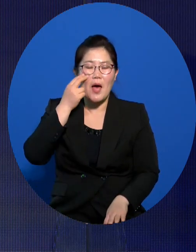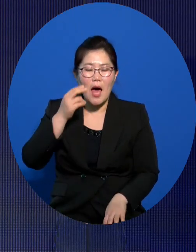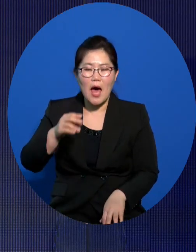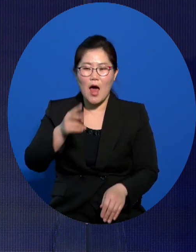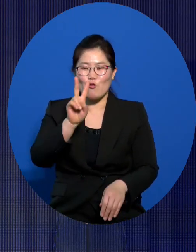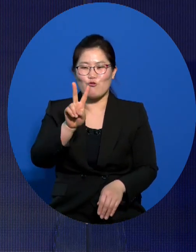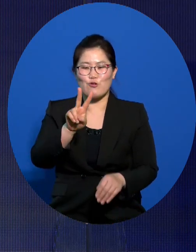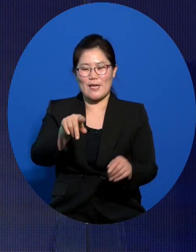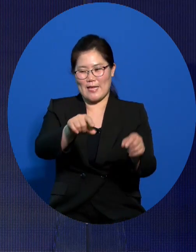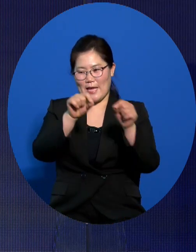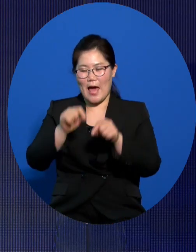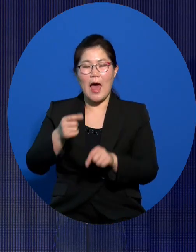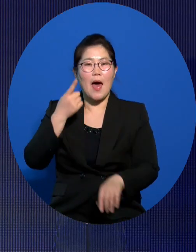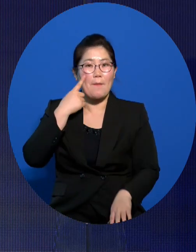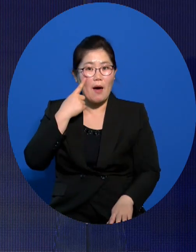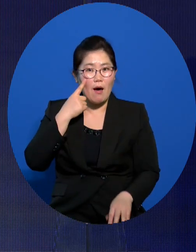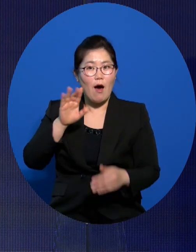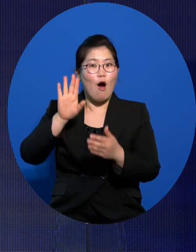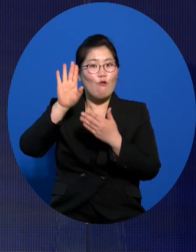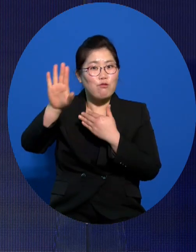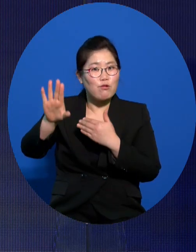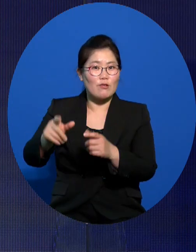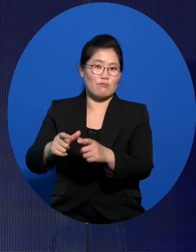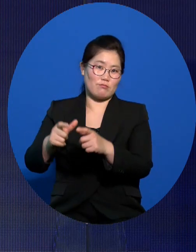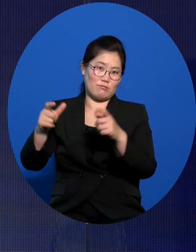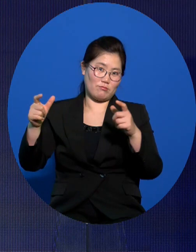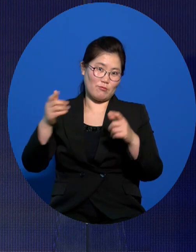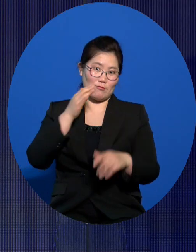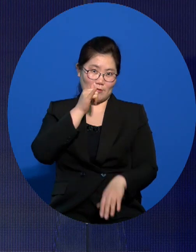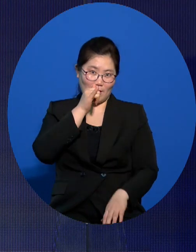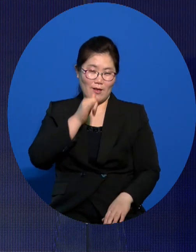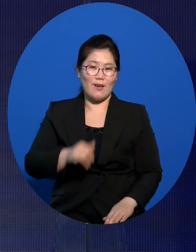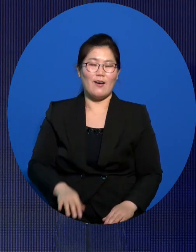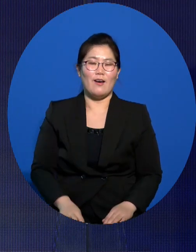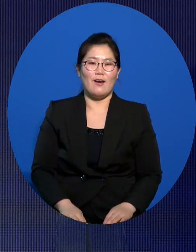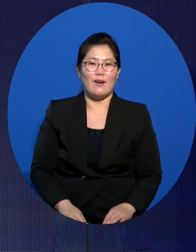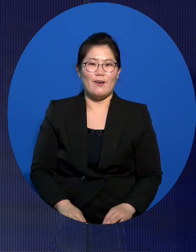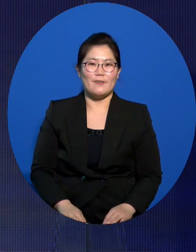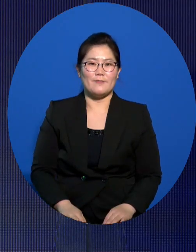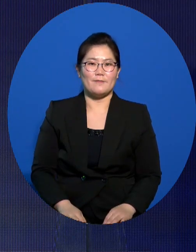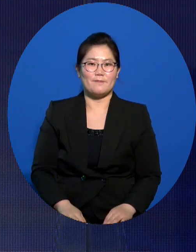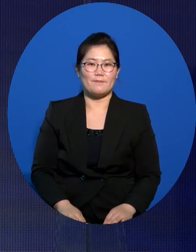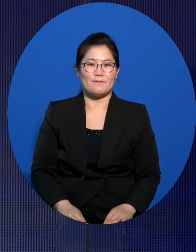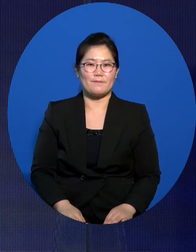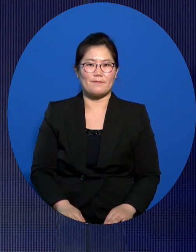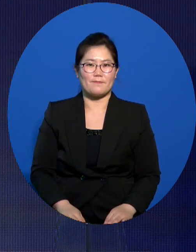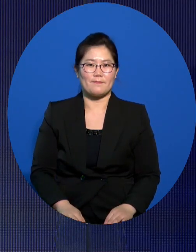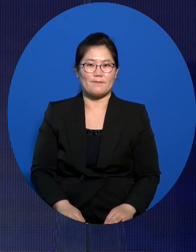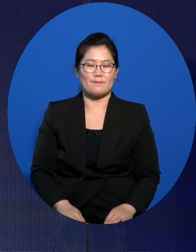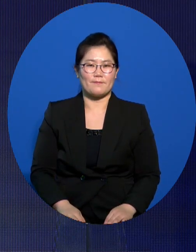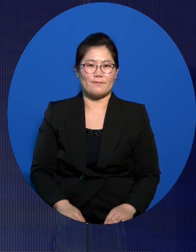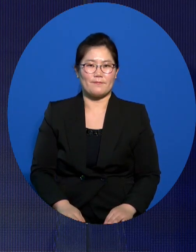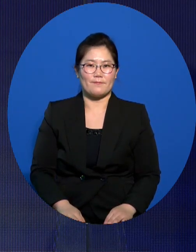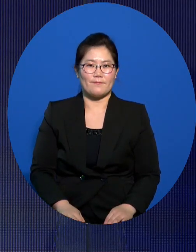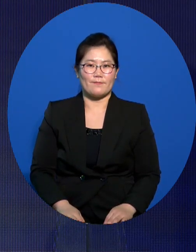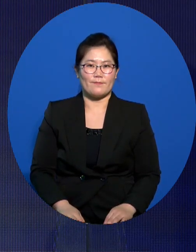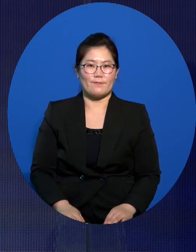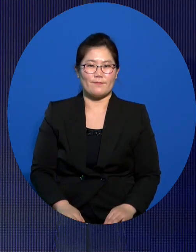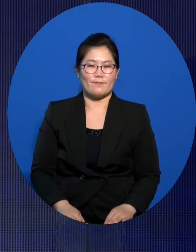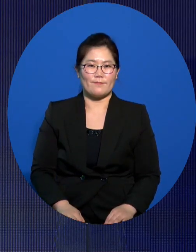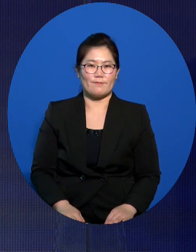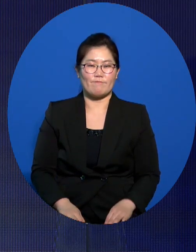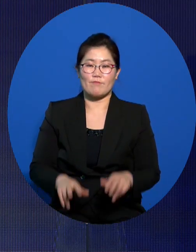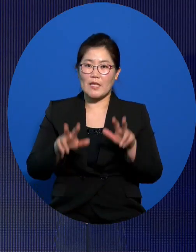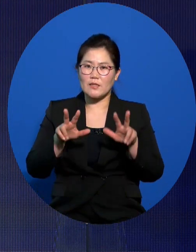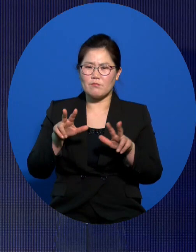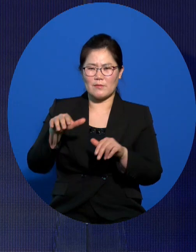to give it a try, and by doing so, we want to gradually try to tackle this